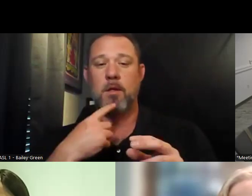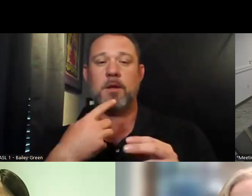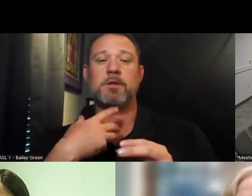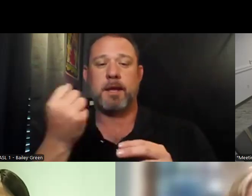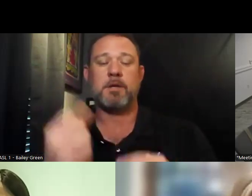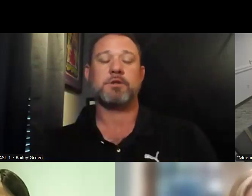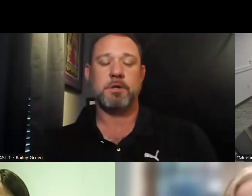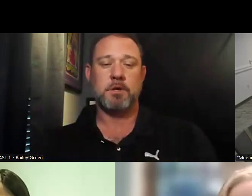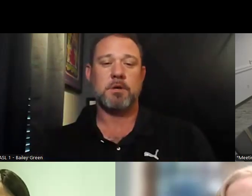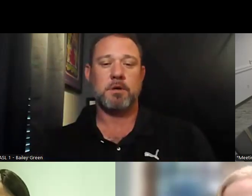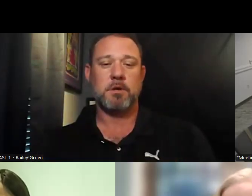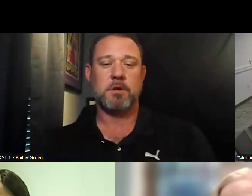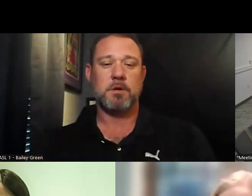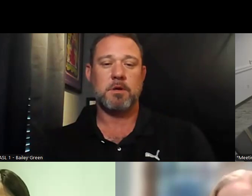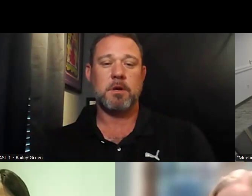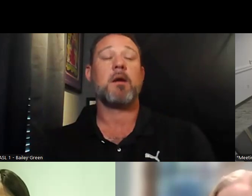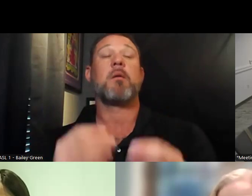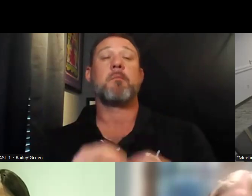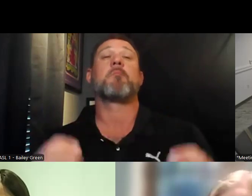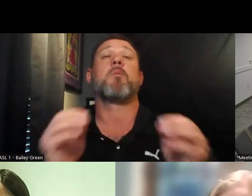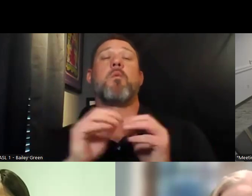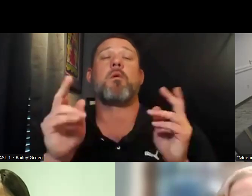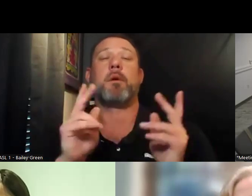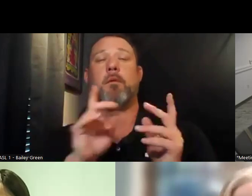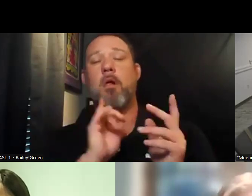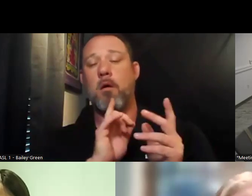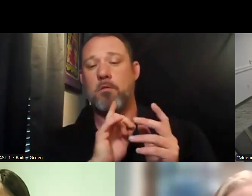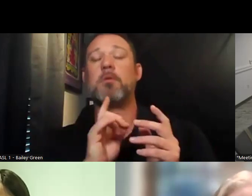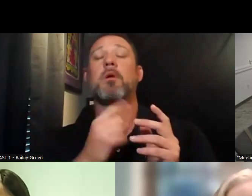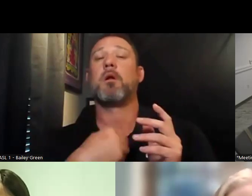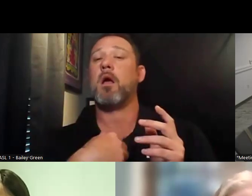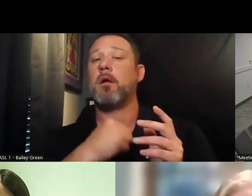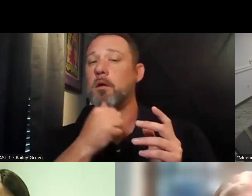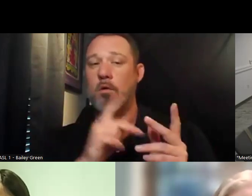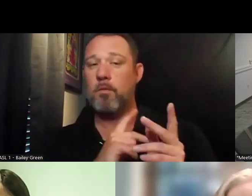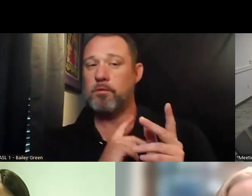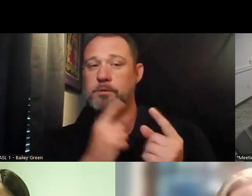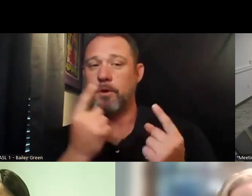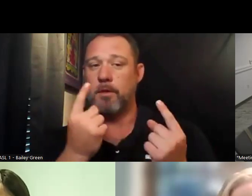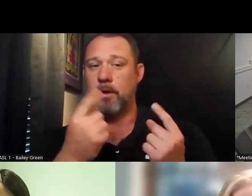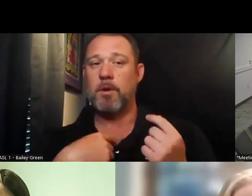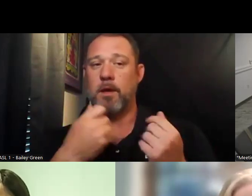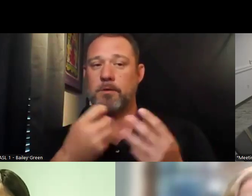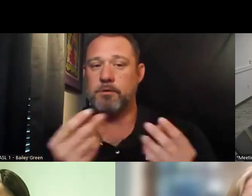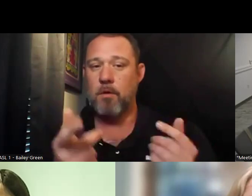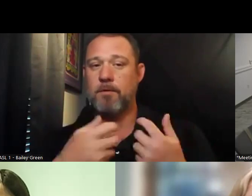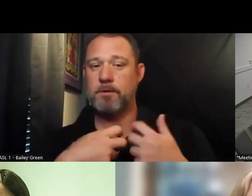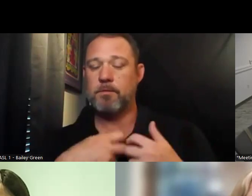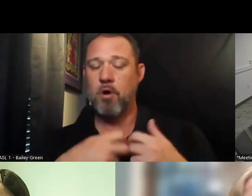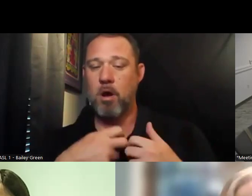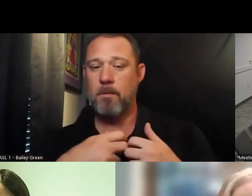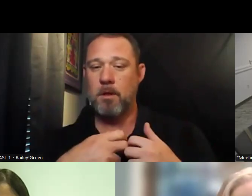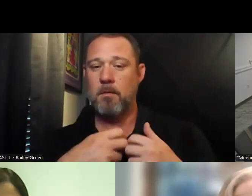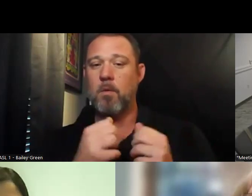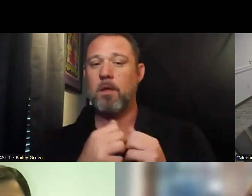aging and more people are living alone. And I don't personally think that we can solve this problem with